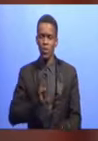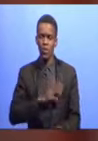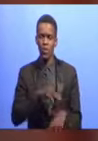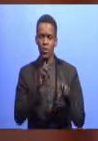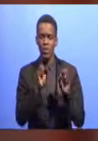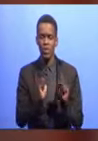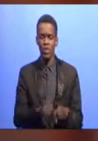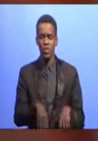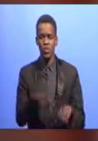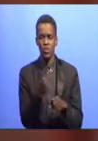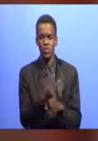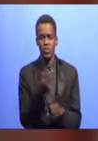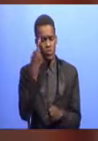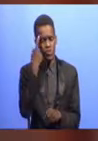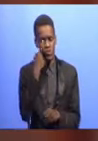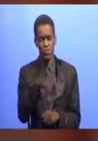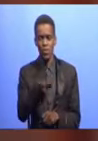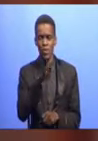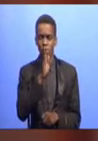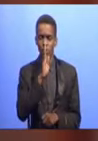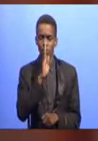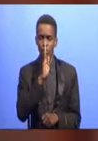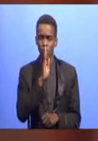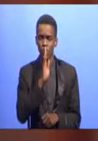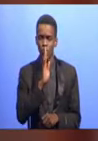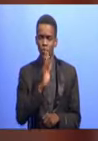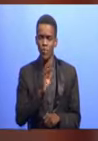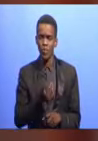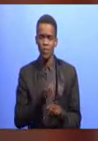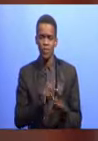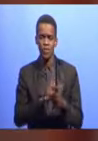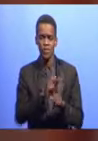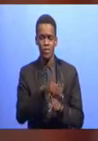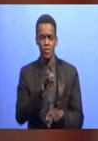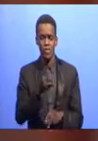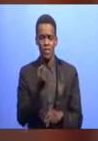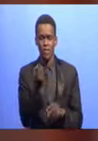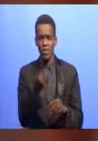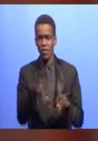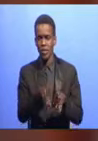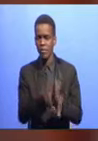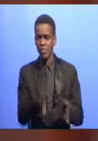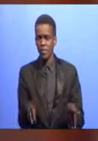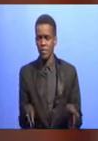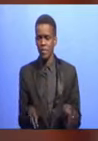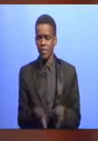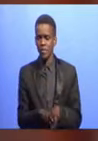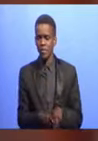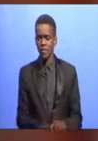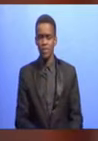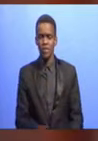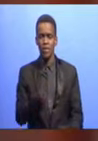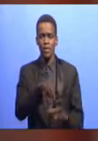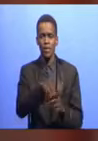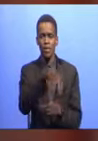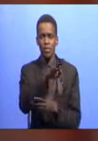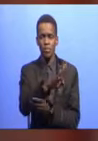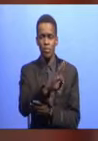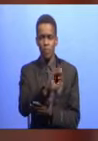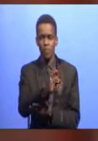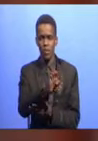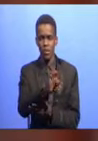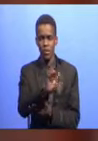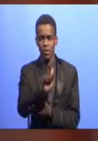new approaches. It calls for change of the narrative. And this is exactly what we are calling for. Kobema rinalame